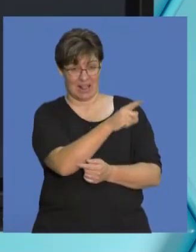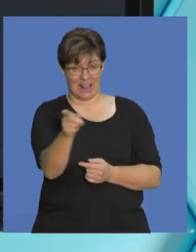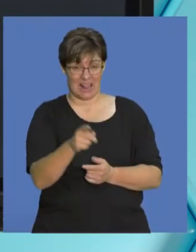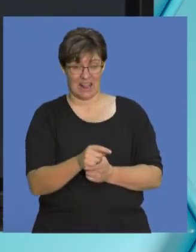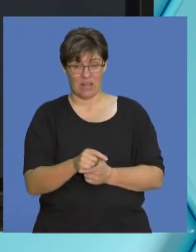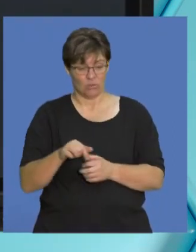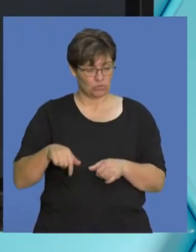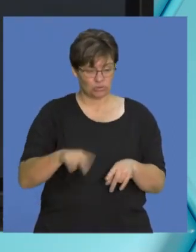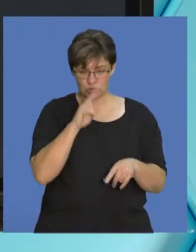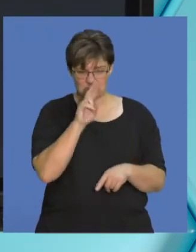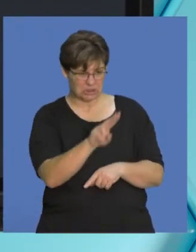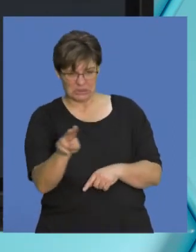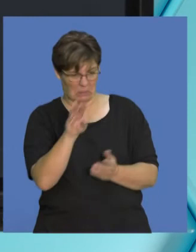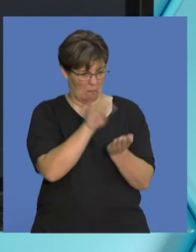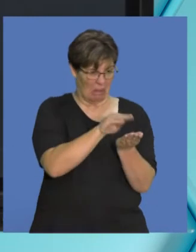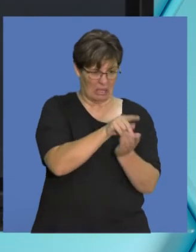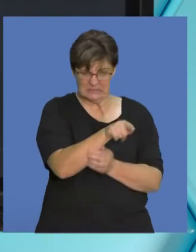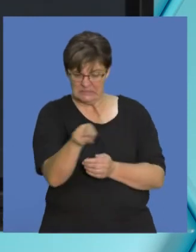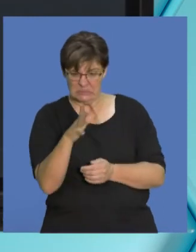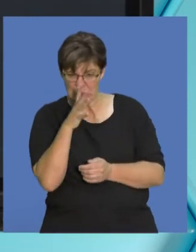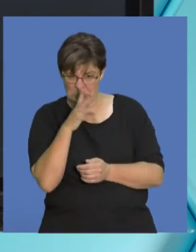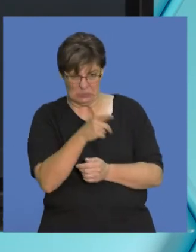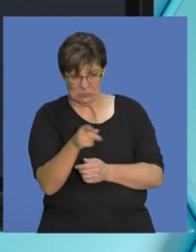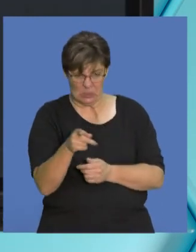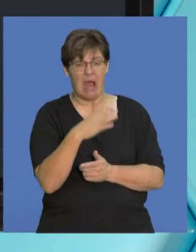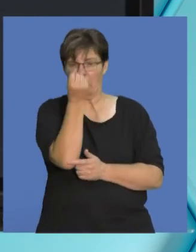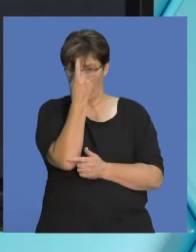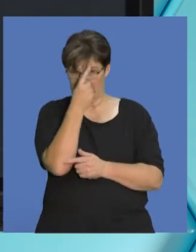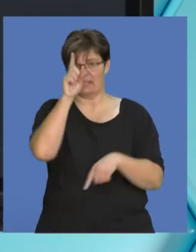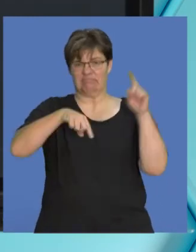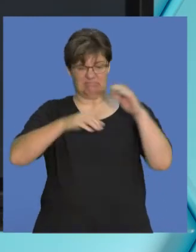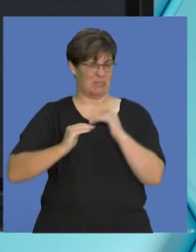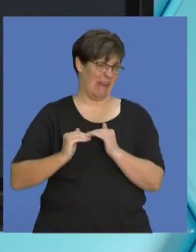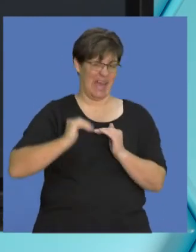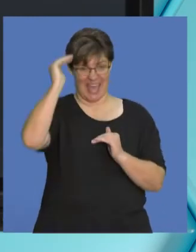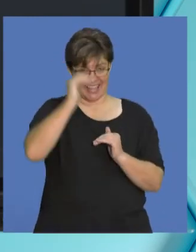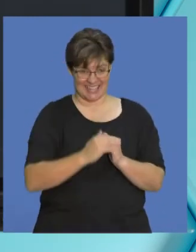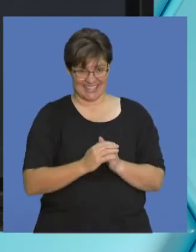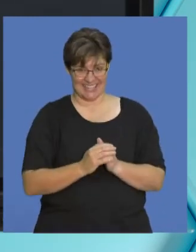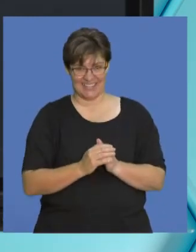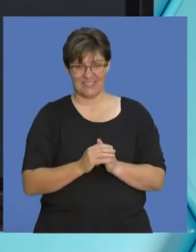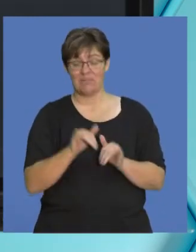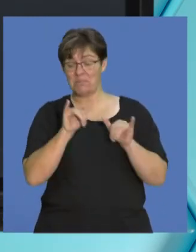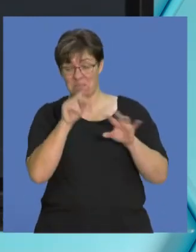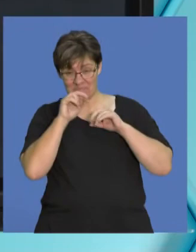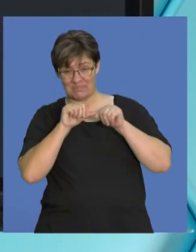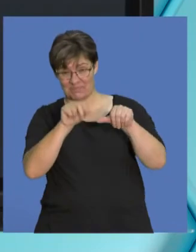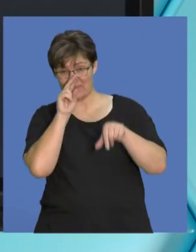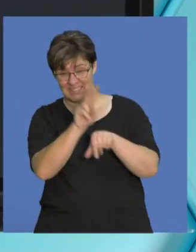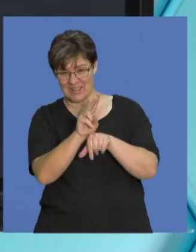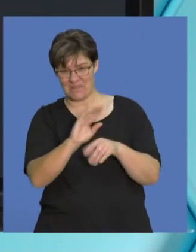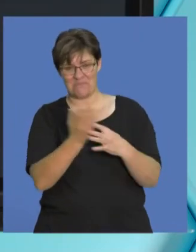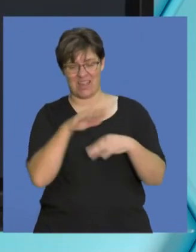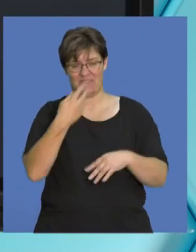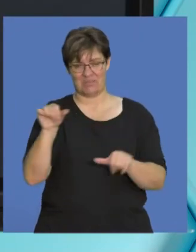walking on the streets and we're seeing these mice, we can understand why the rate of growth is this high. Guys, stay tuned. I'll be back with